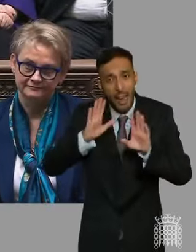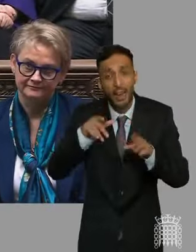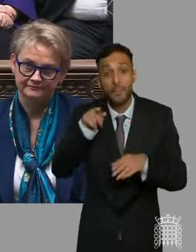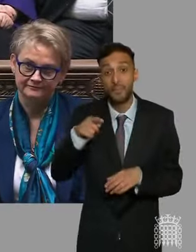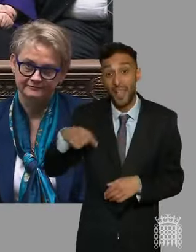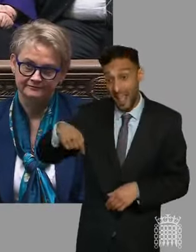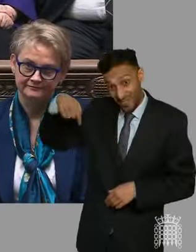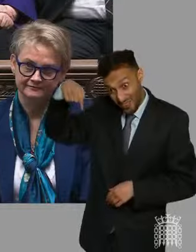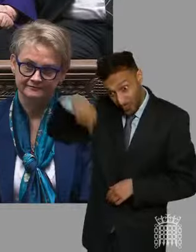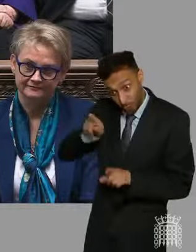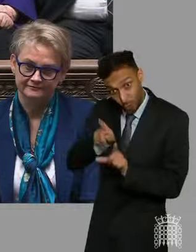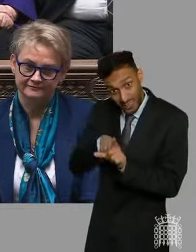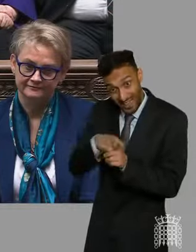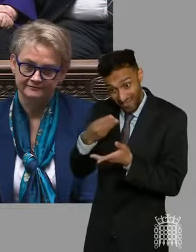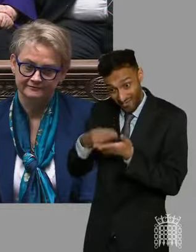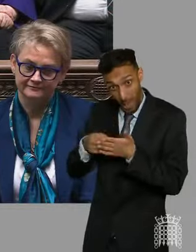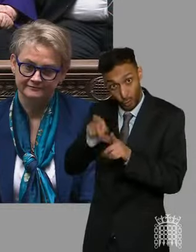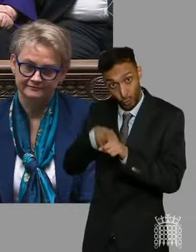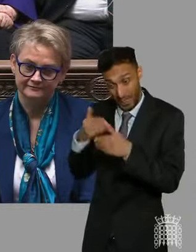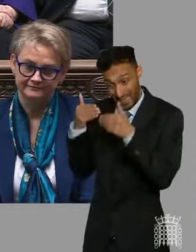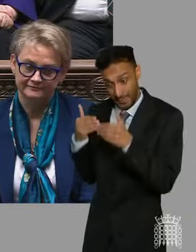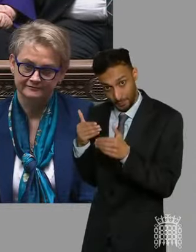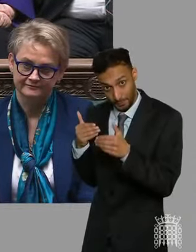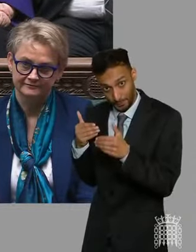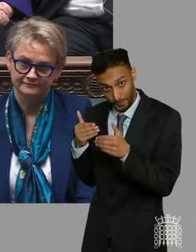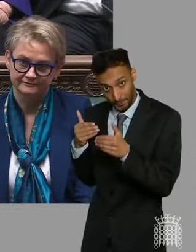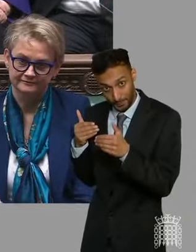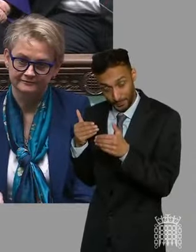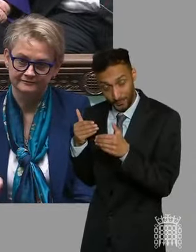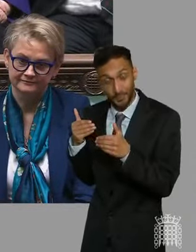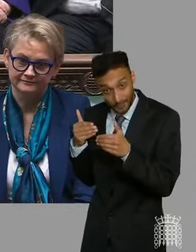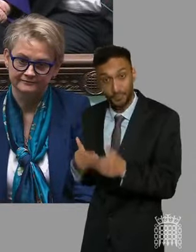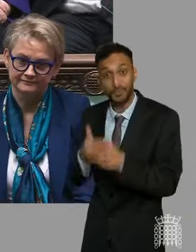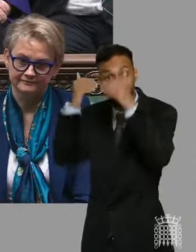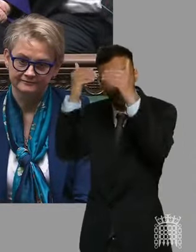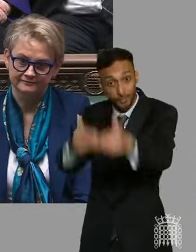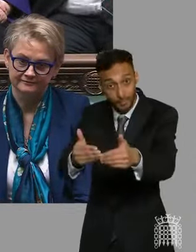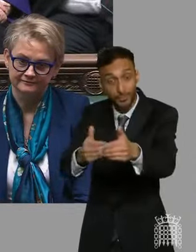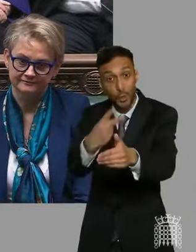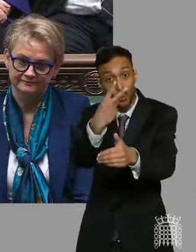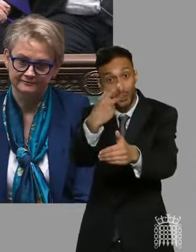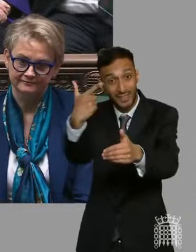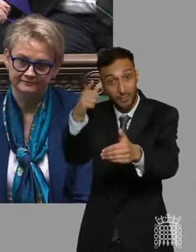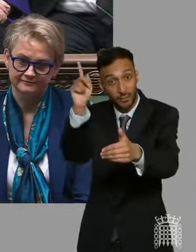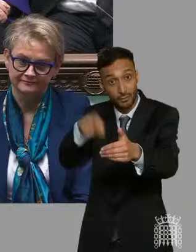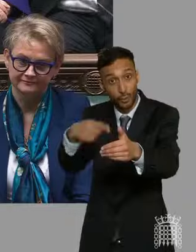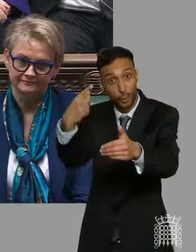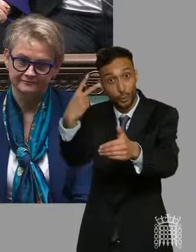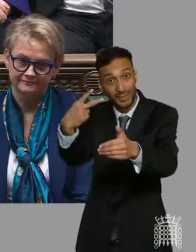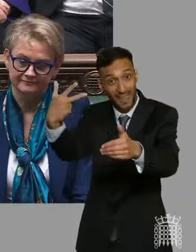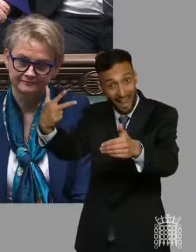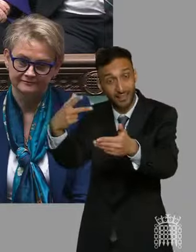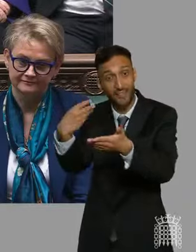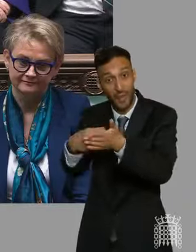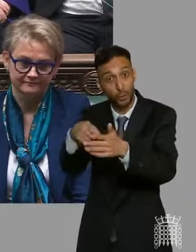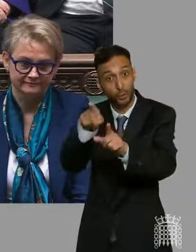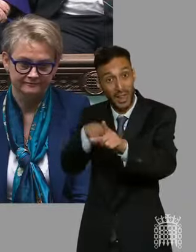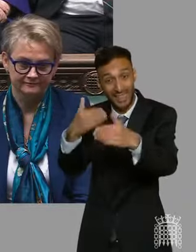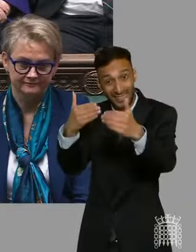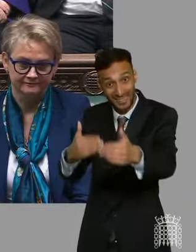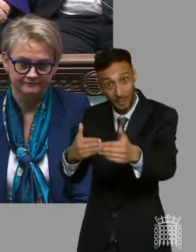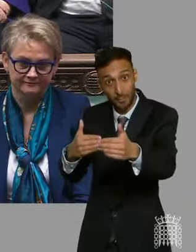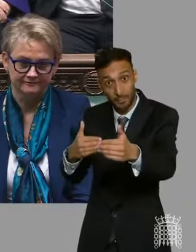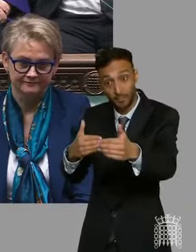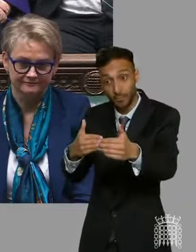for 2027-28, the difference between the two is £13.4 billion. That's the same answer. If you ask again, I'll